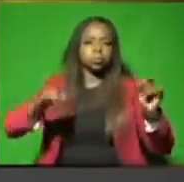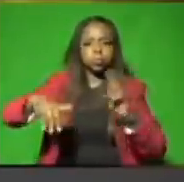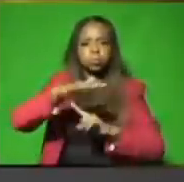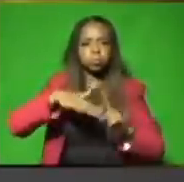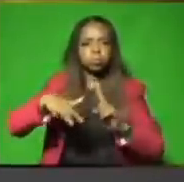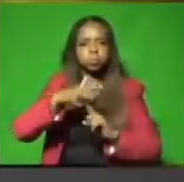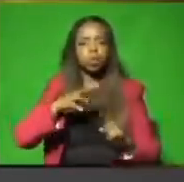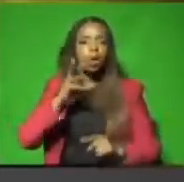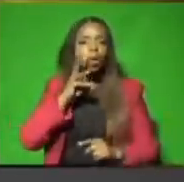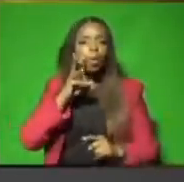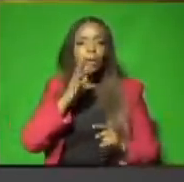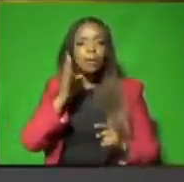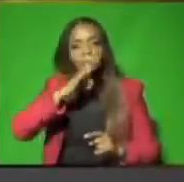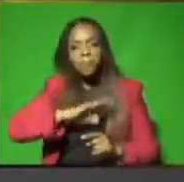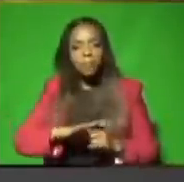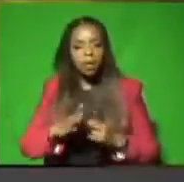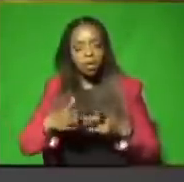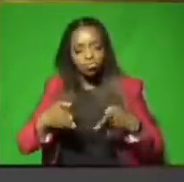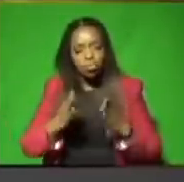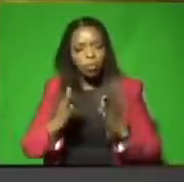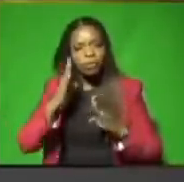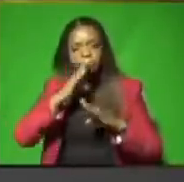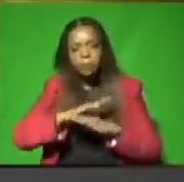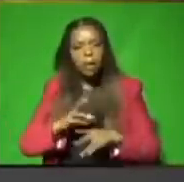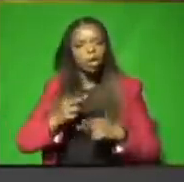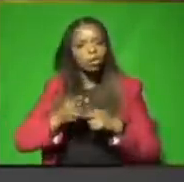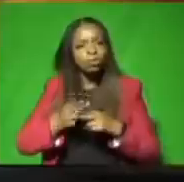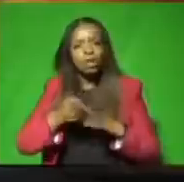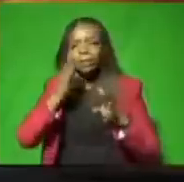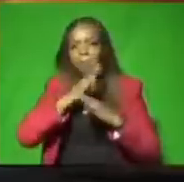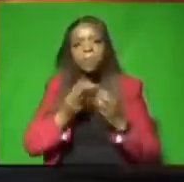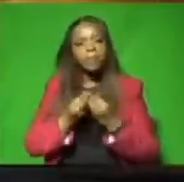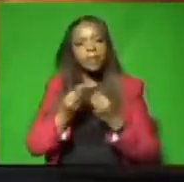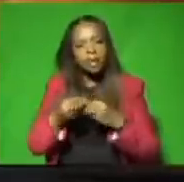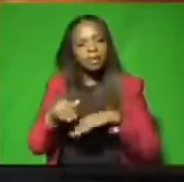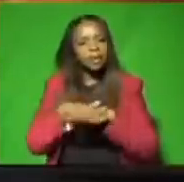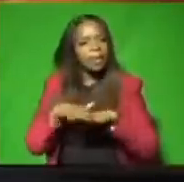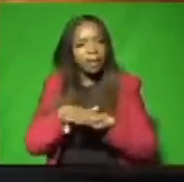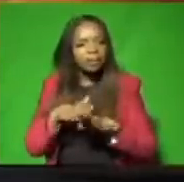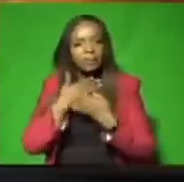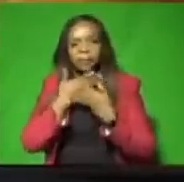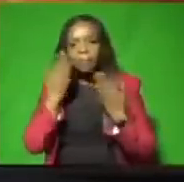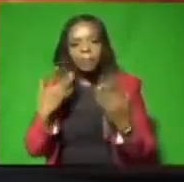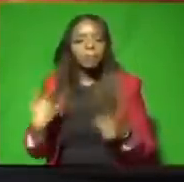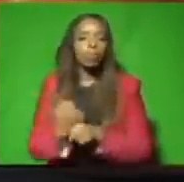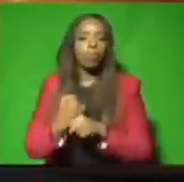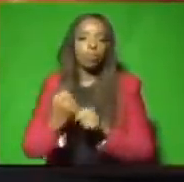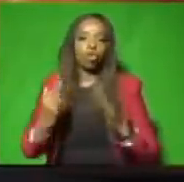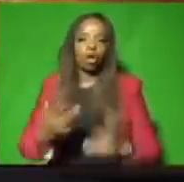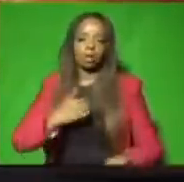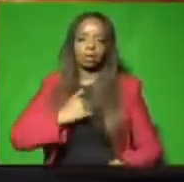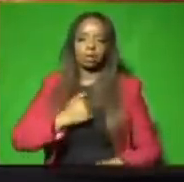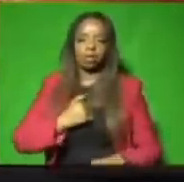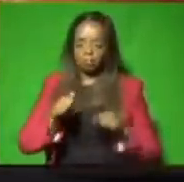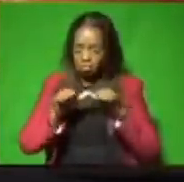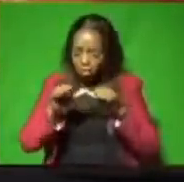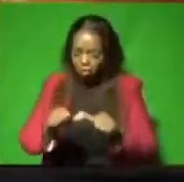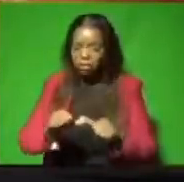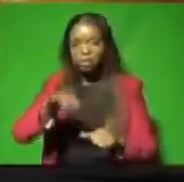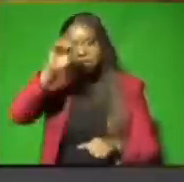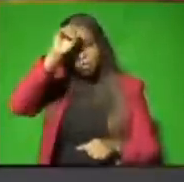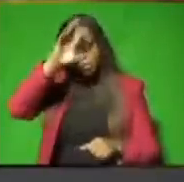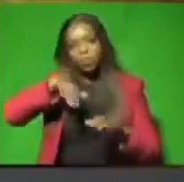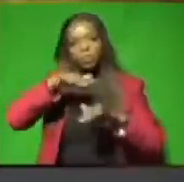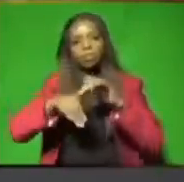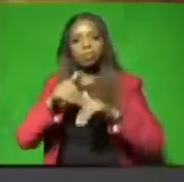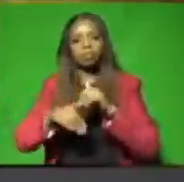water, roads, toilets, and without basic necessities. Mine workers continue to be the biggest victims of loan